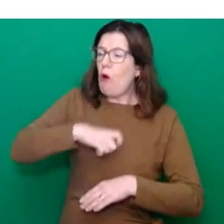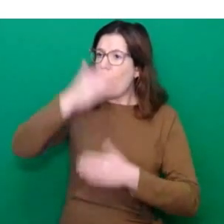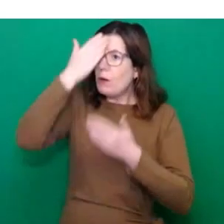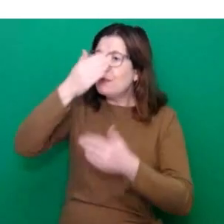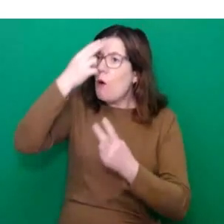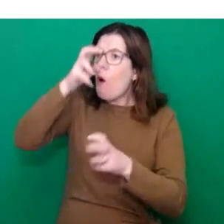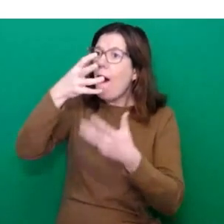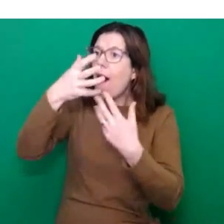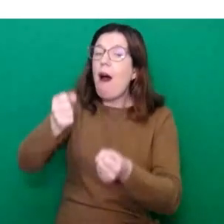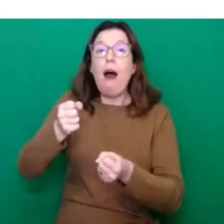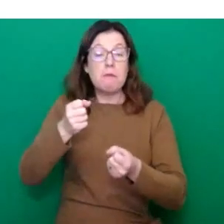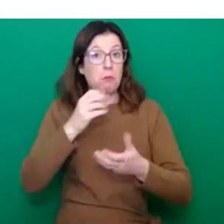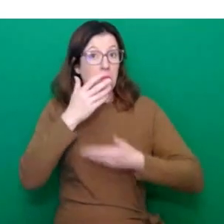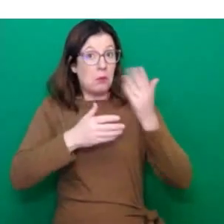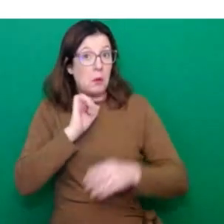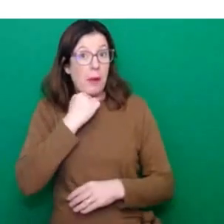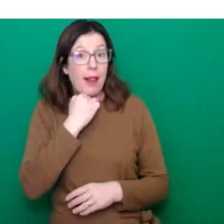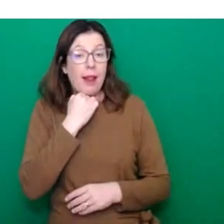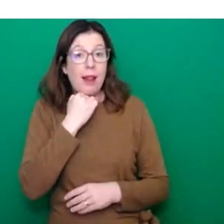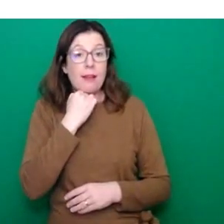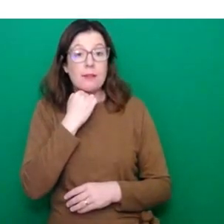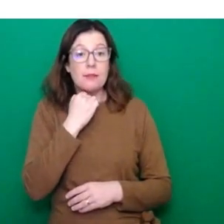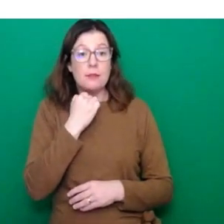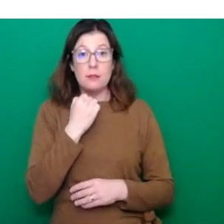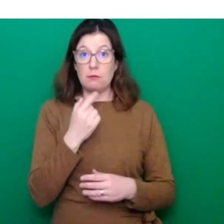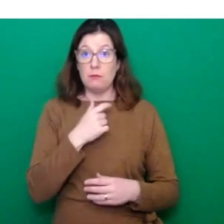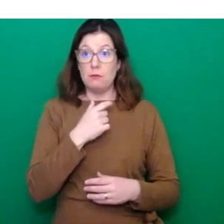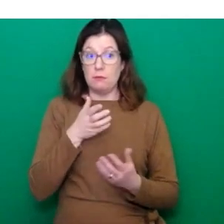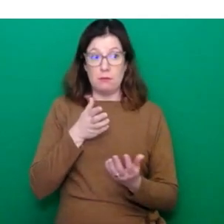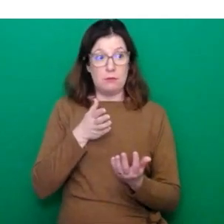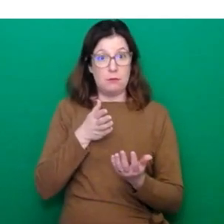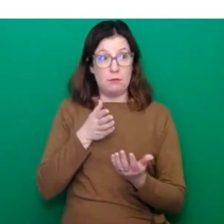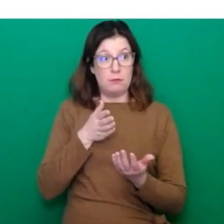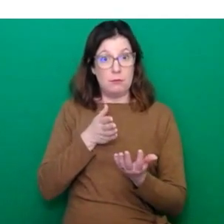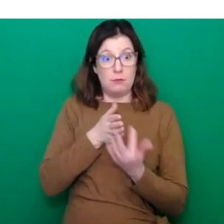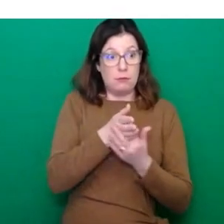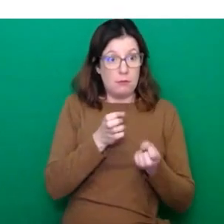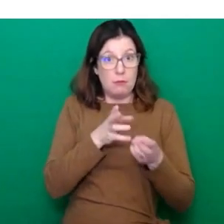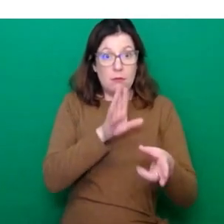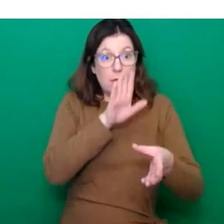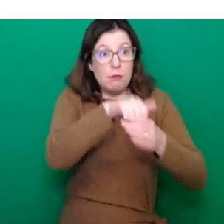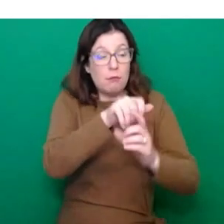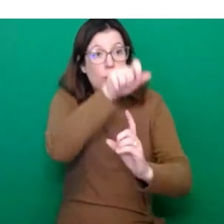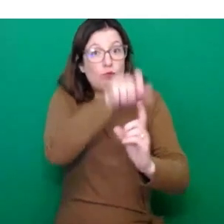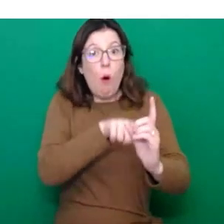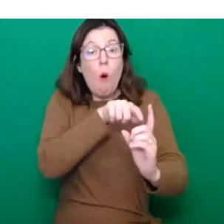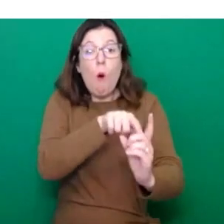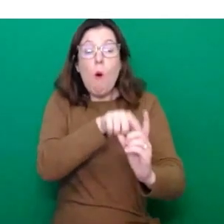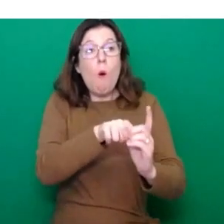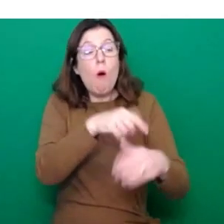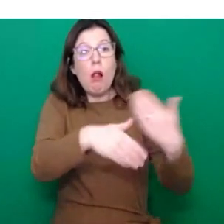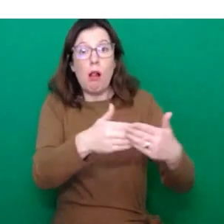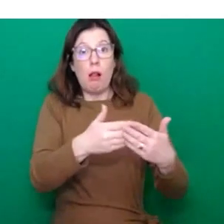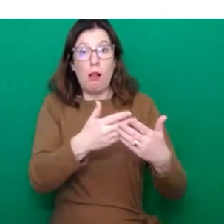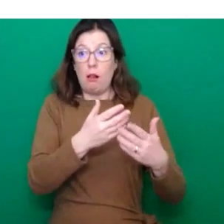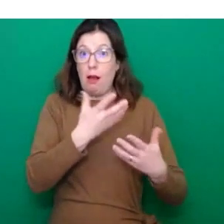suppose emphasise just how varied different routes can be that can bring you into some of these roles, and what interesting and